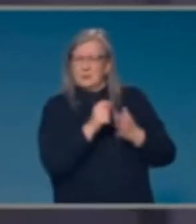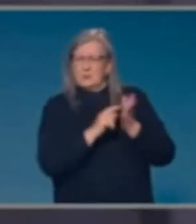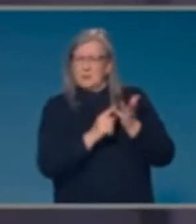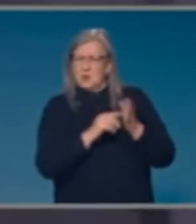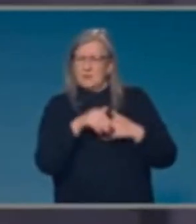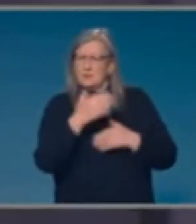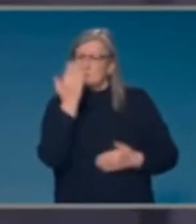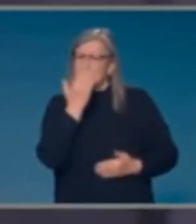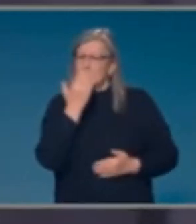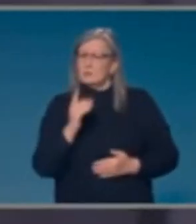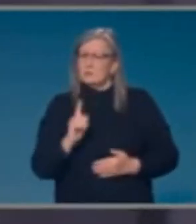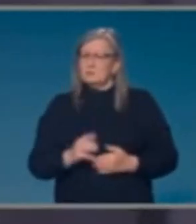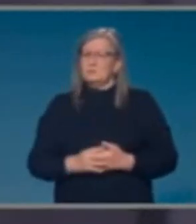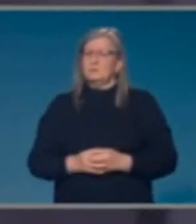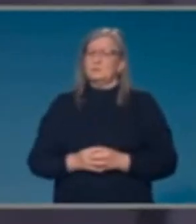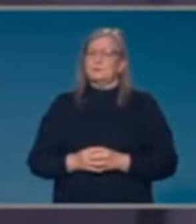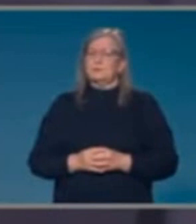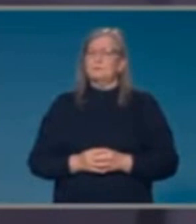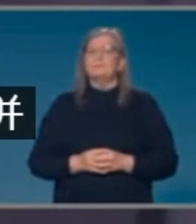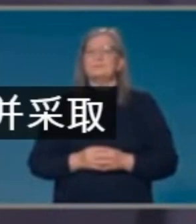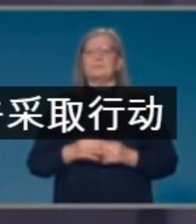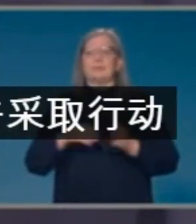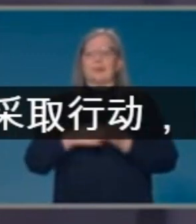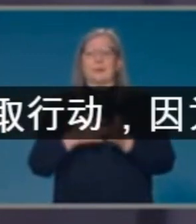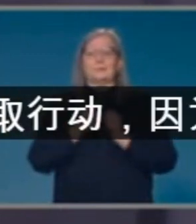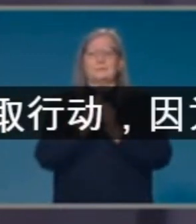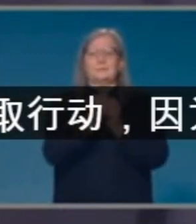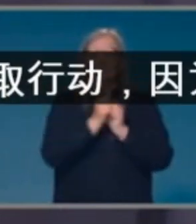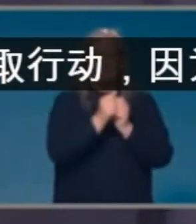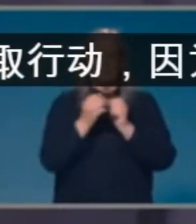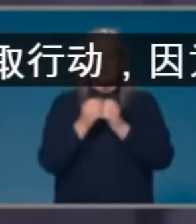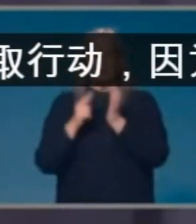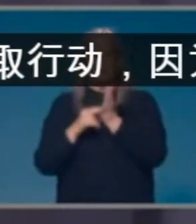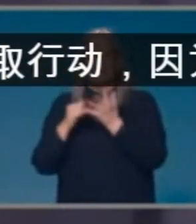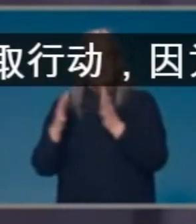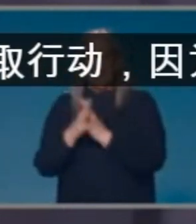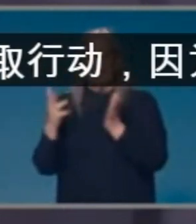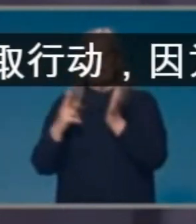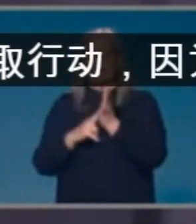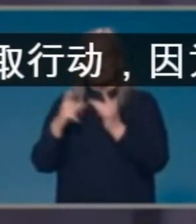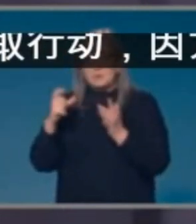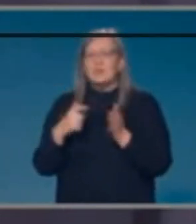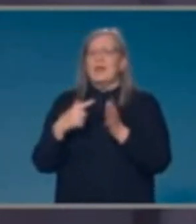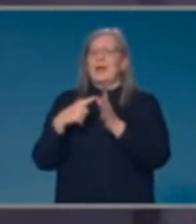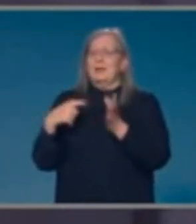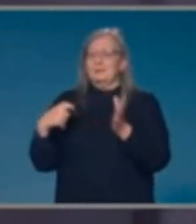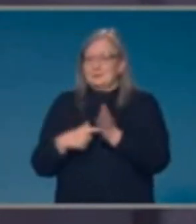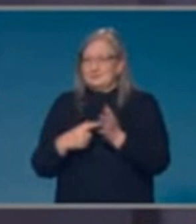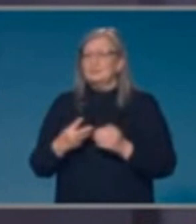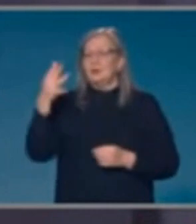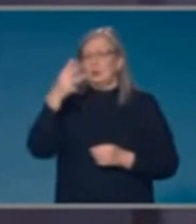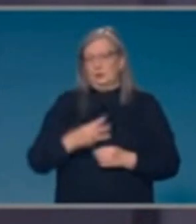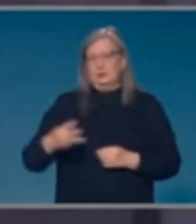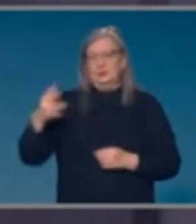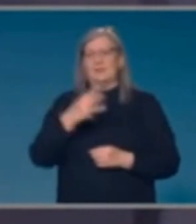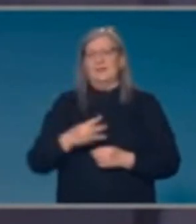moment, the Commonwealth, together with New South Wales, Victoria and ACT, because those 3 jurisdictions, because of their current nature